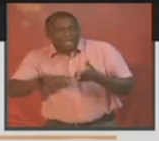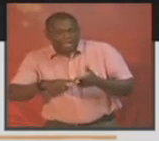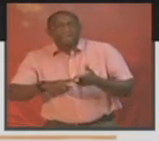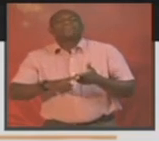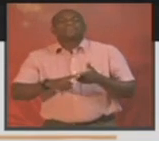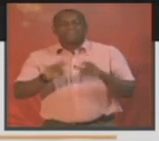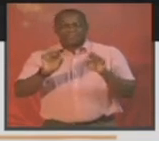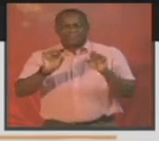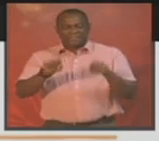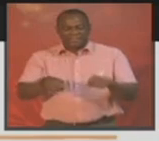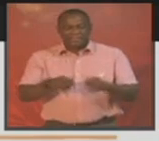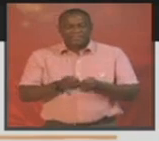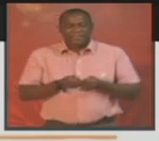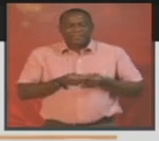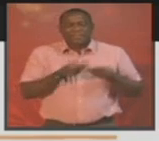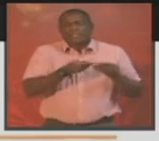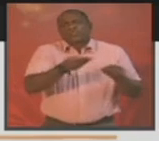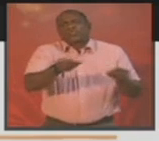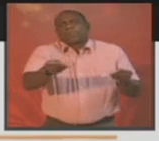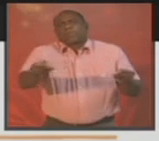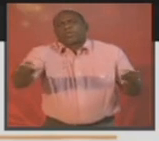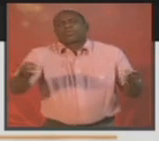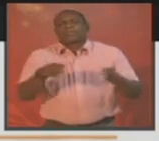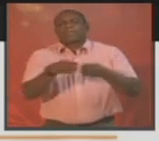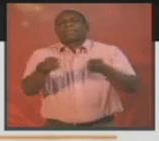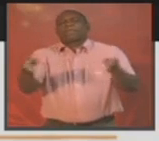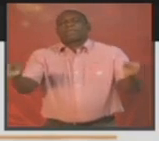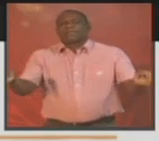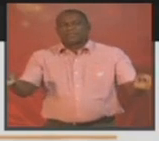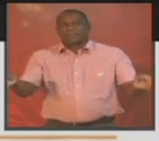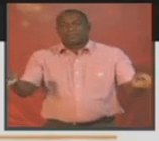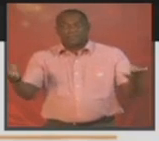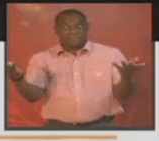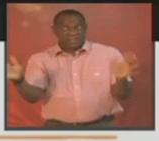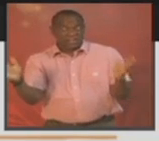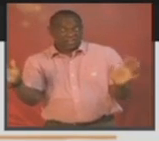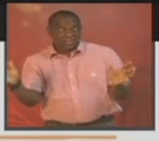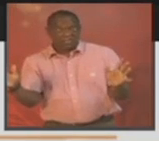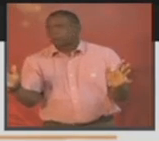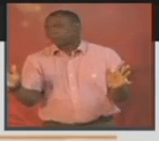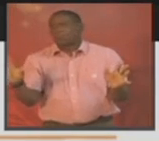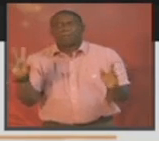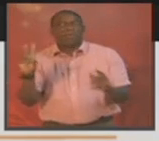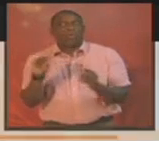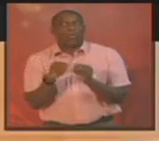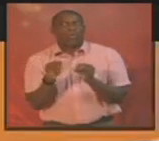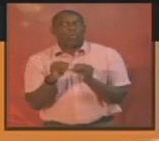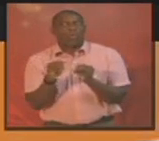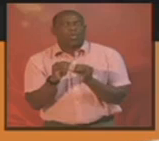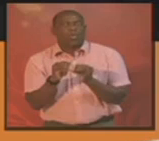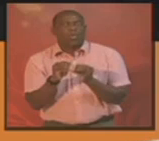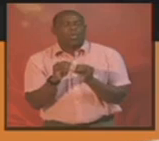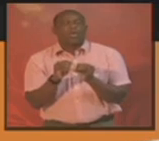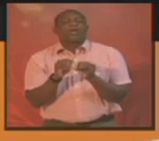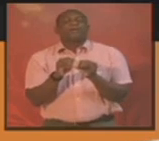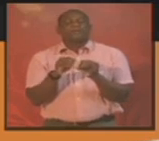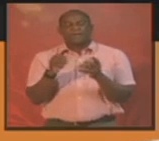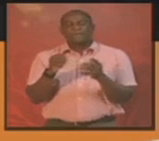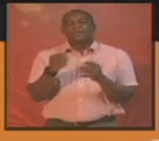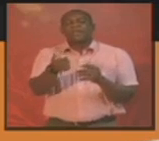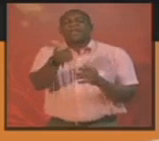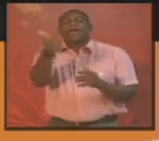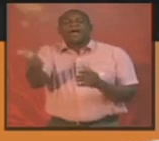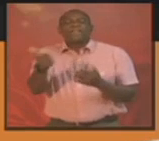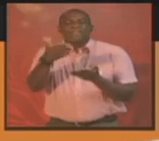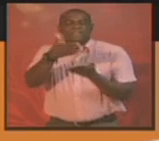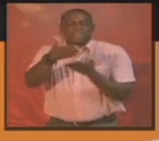public. However, it does not stop there. The vaccine progresses to phase 4. And in